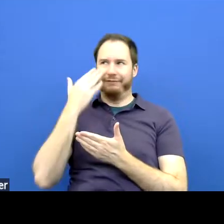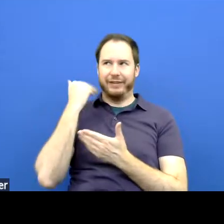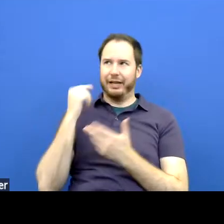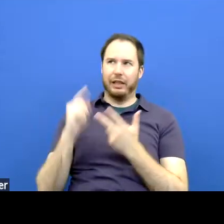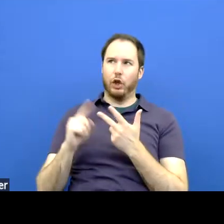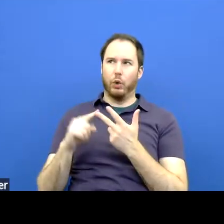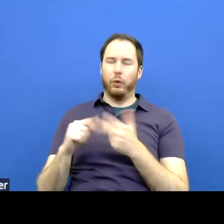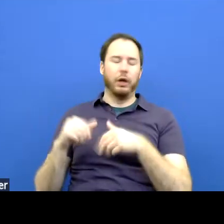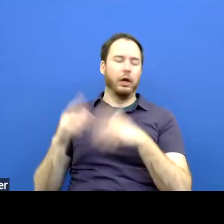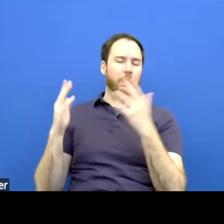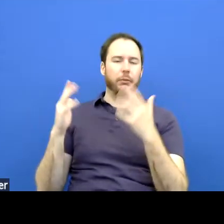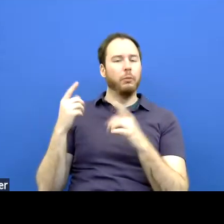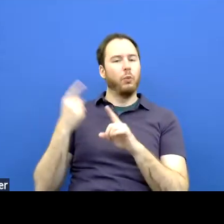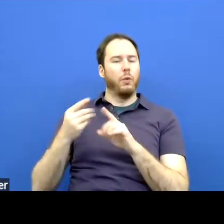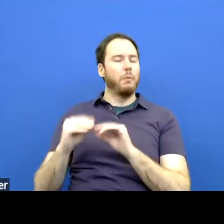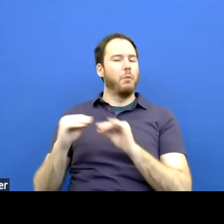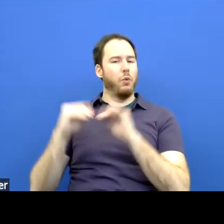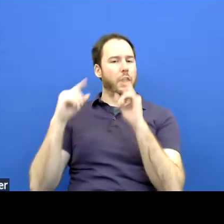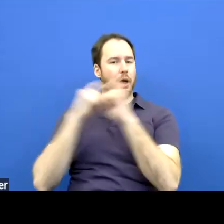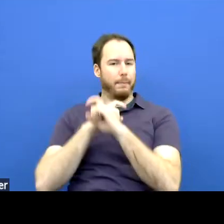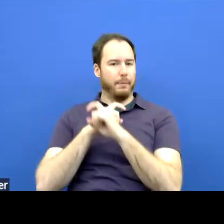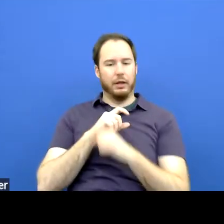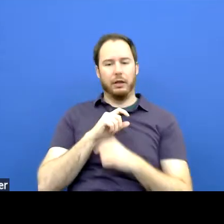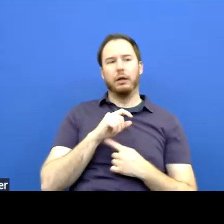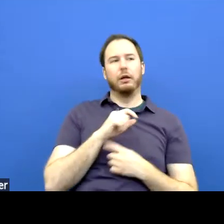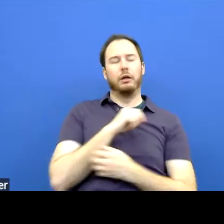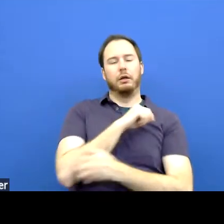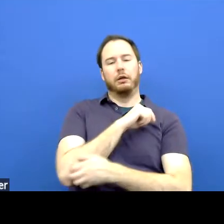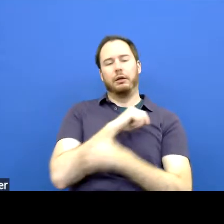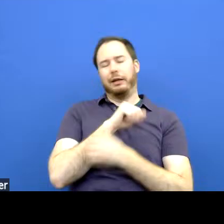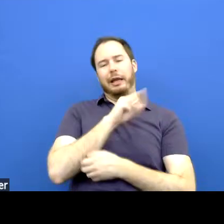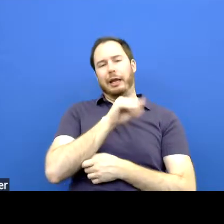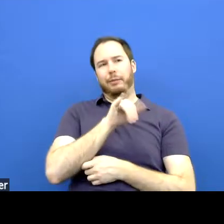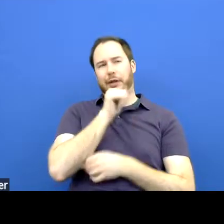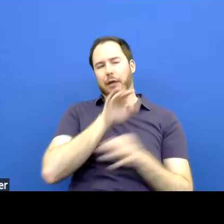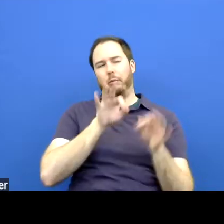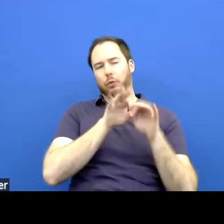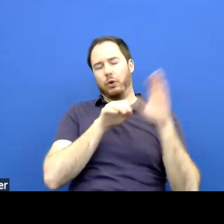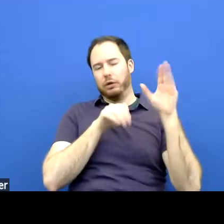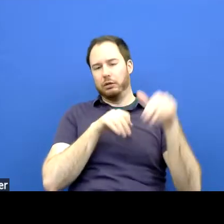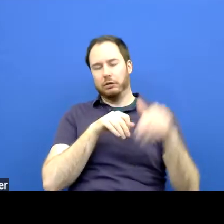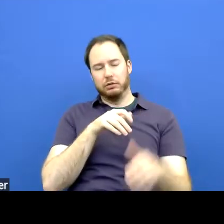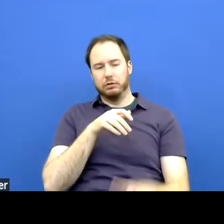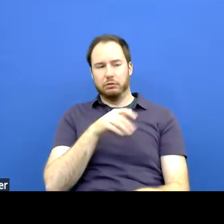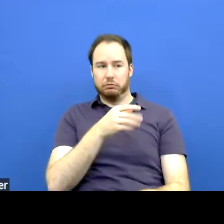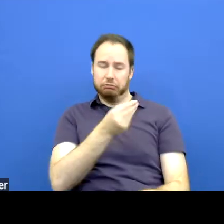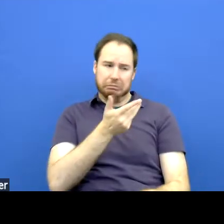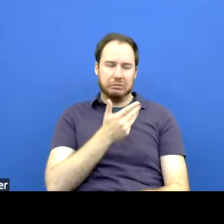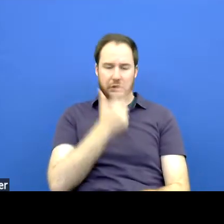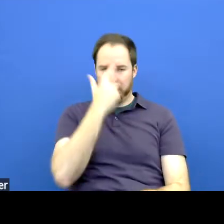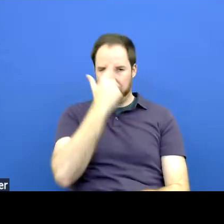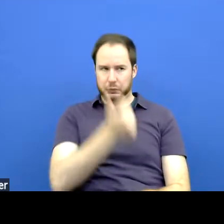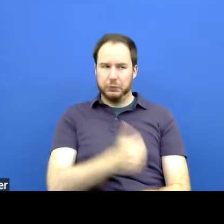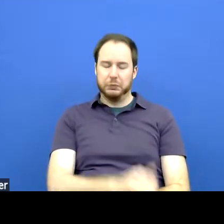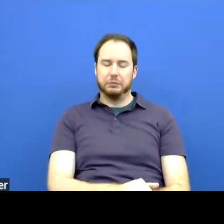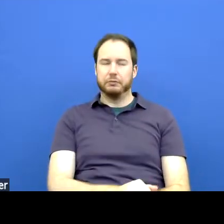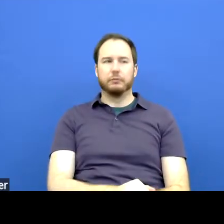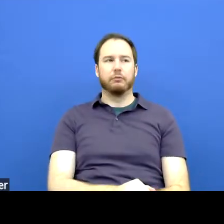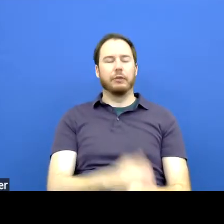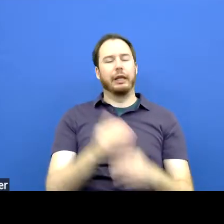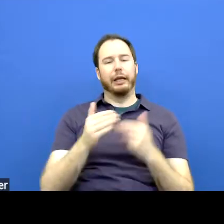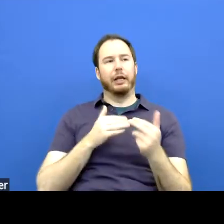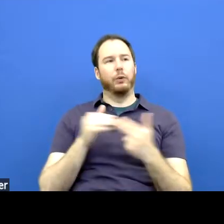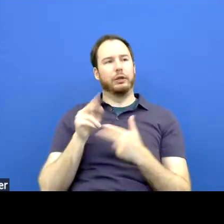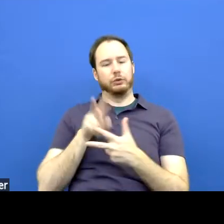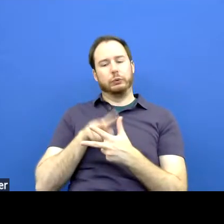one. And Amy, it's not important. If you want to weigh in, great. If you don't, I'm not that concerned. Those are the